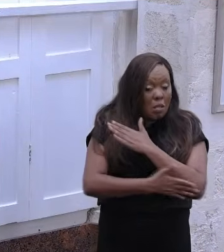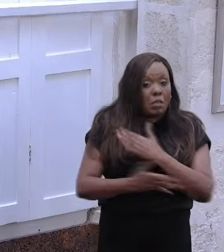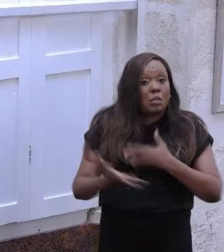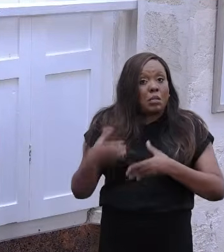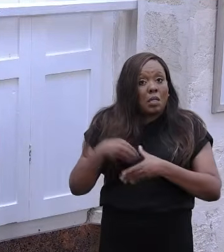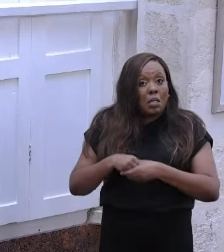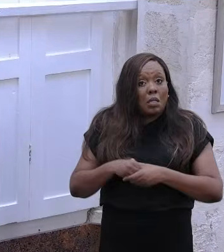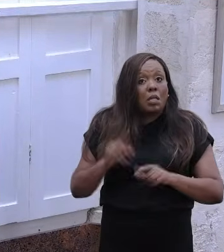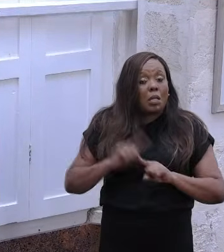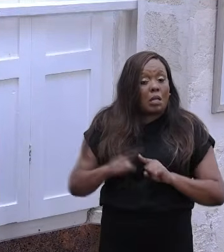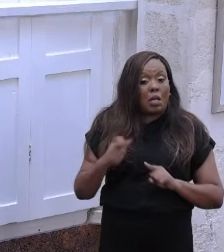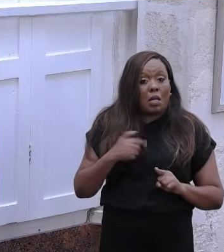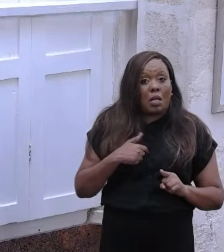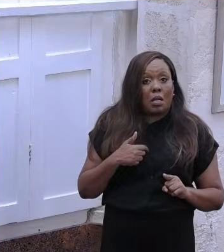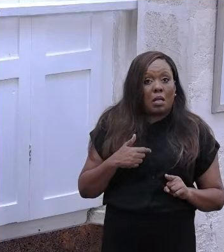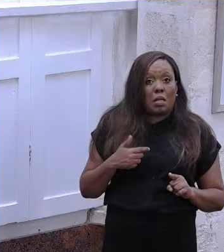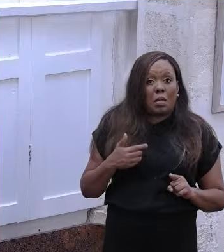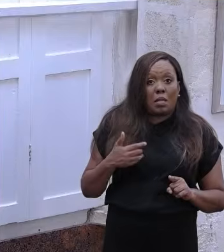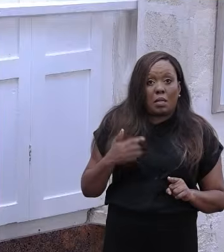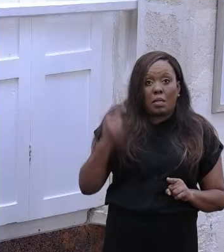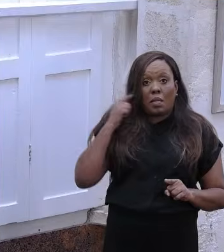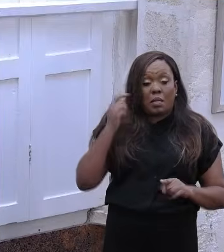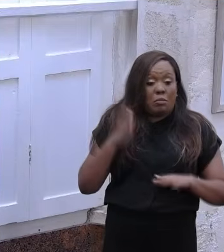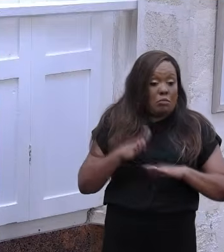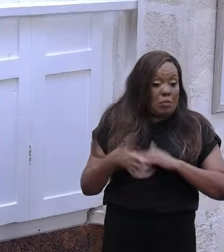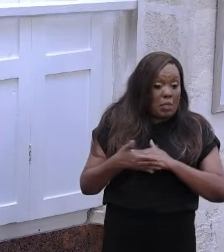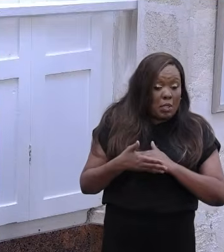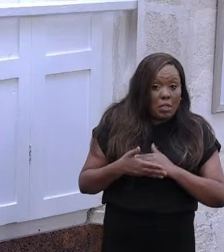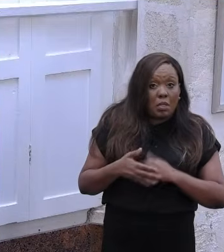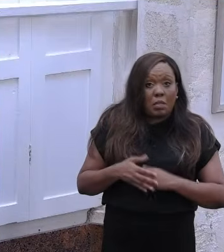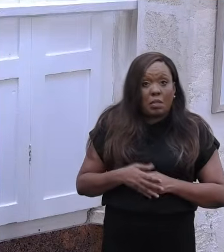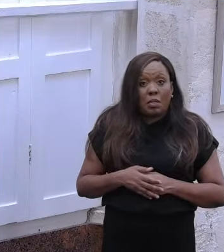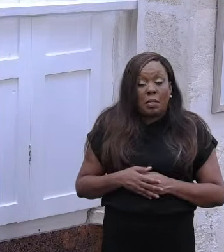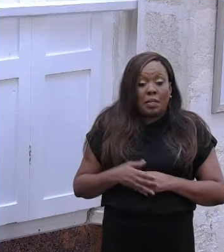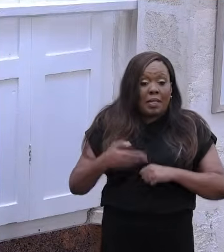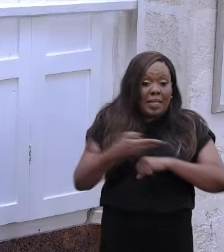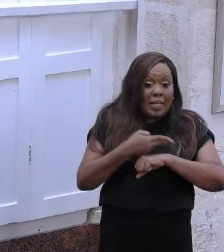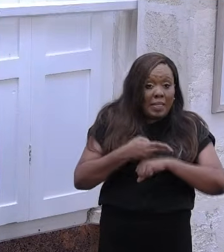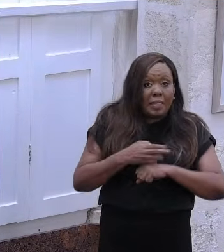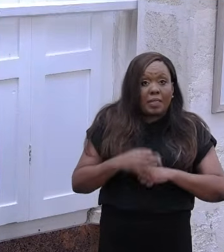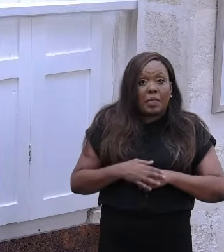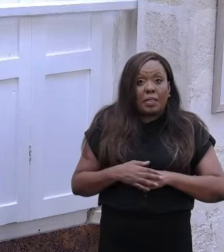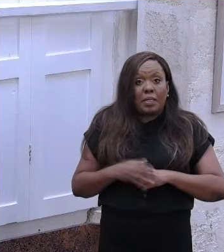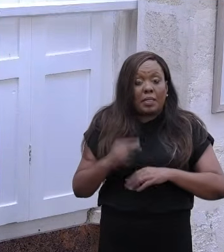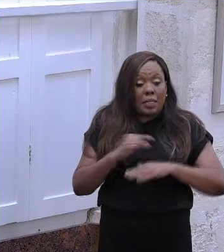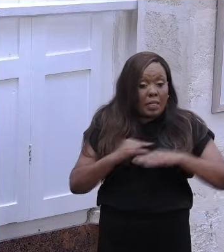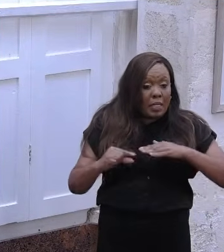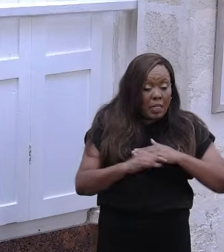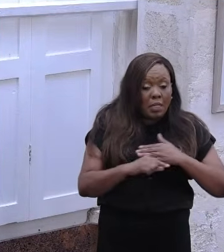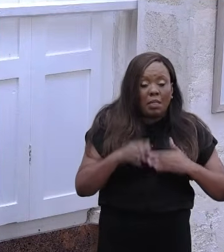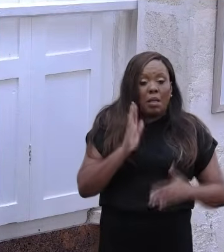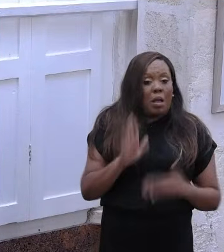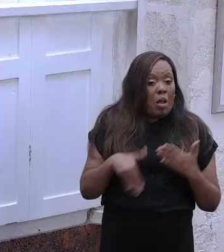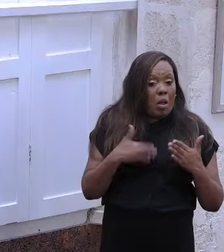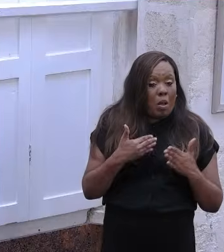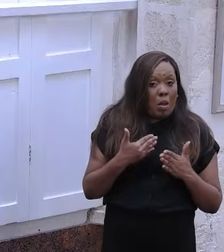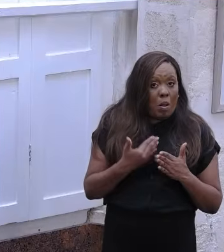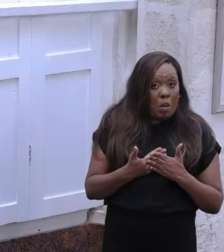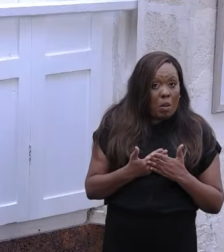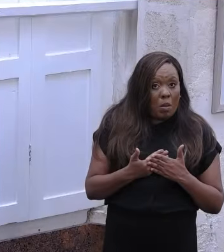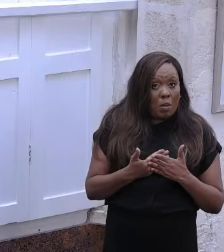is Jamaica out in the northeast, and Haiti and Guyana down in the south. Every single one at